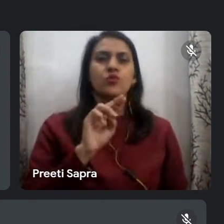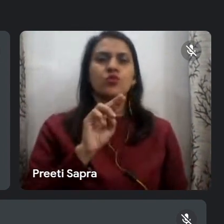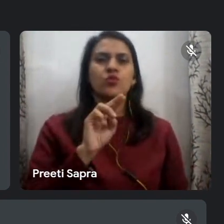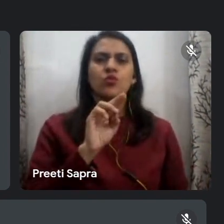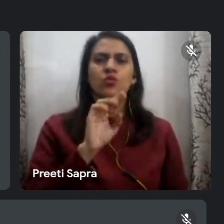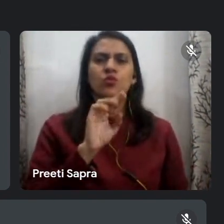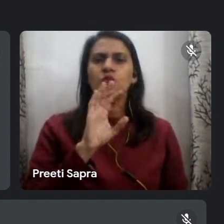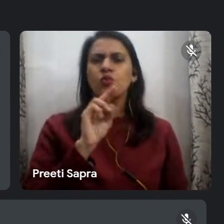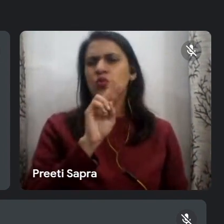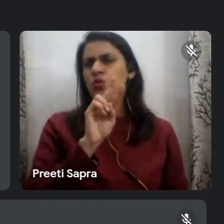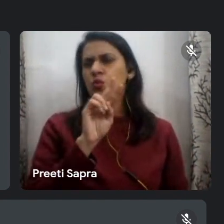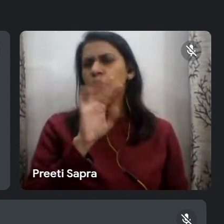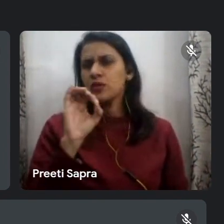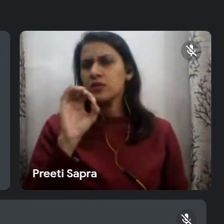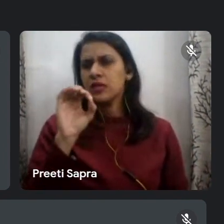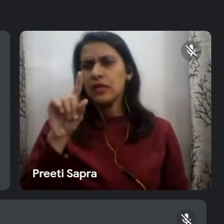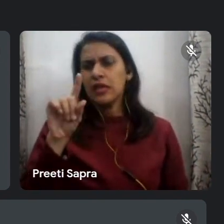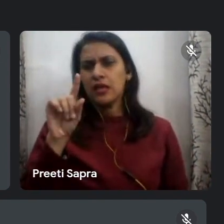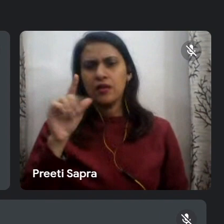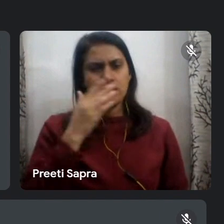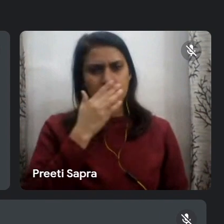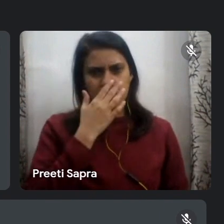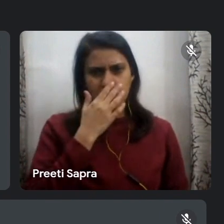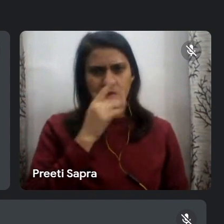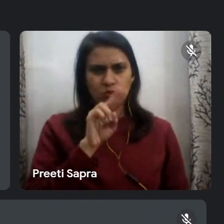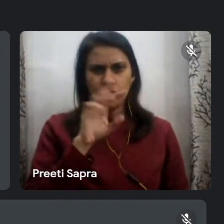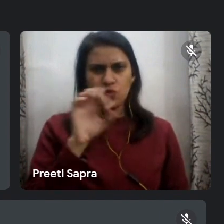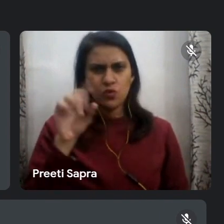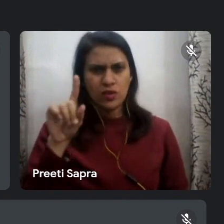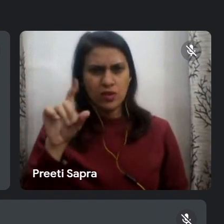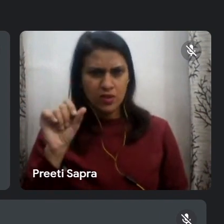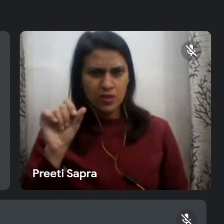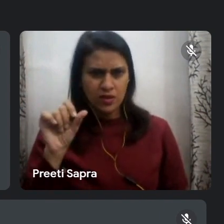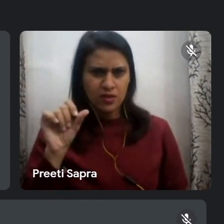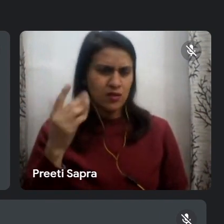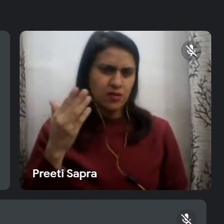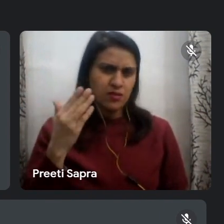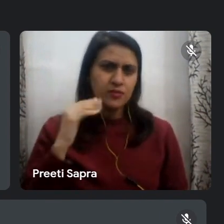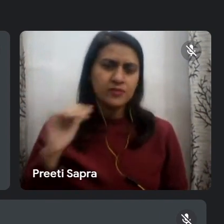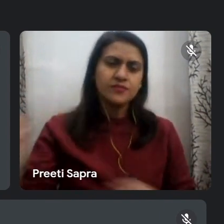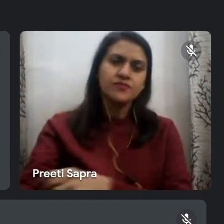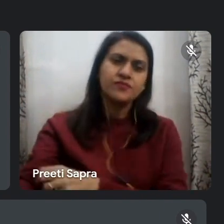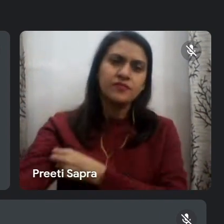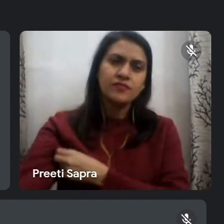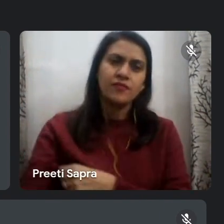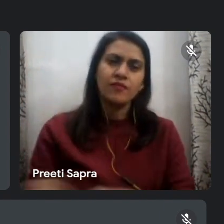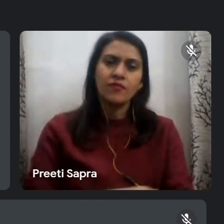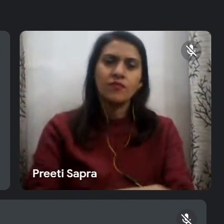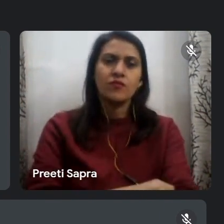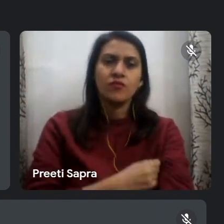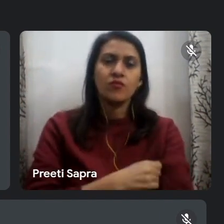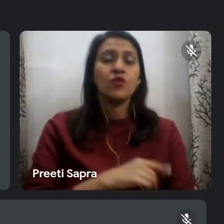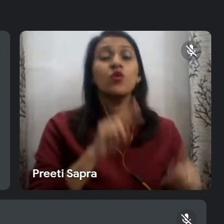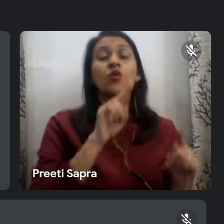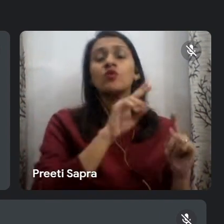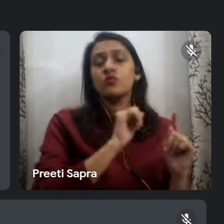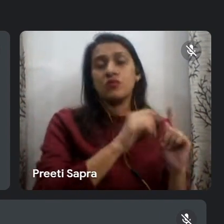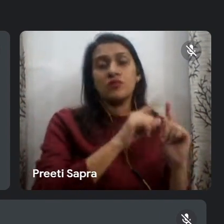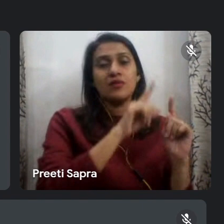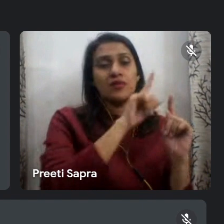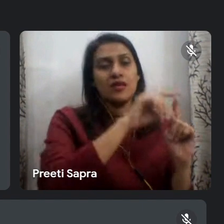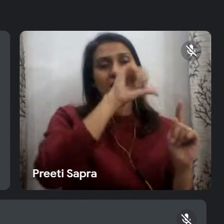don't know, 1999 ish, between 1990s to about 2006. I